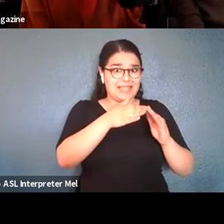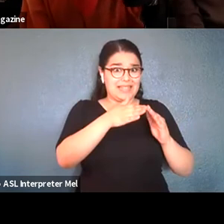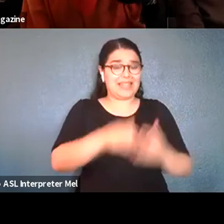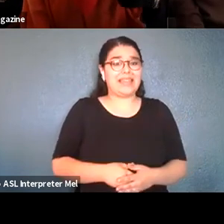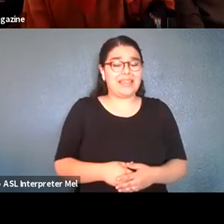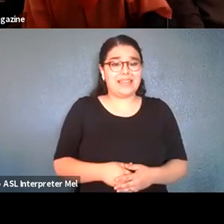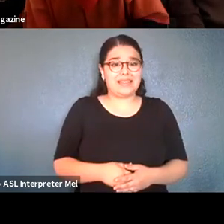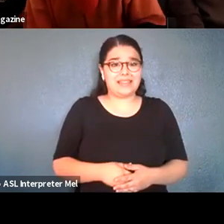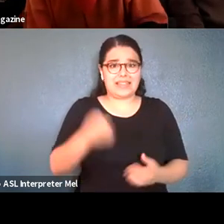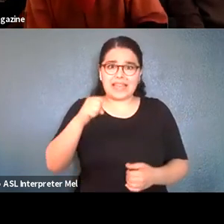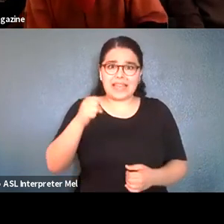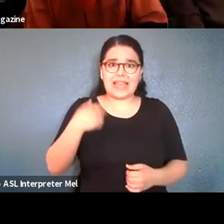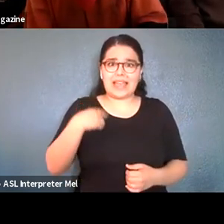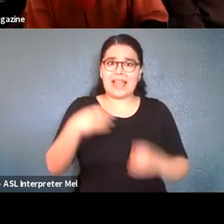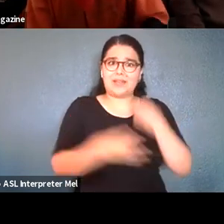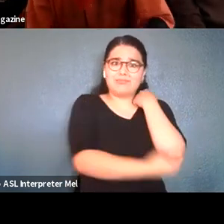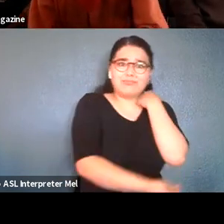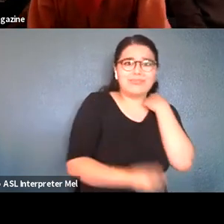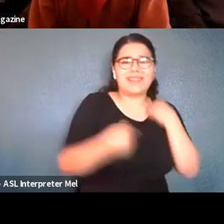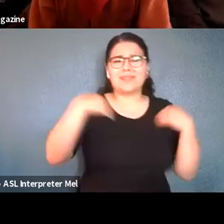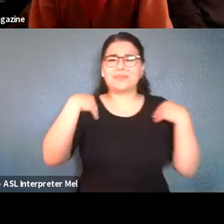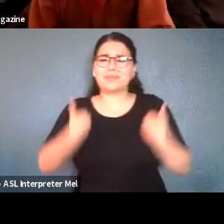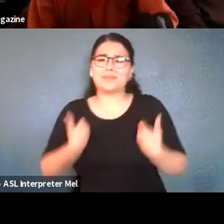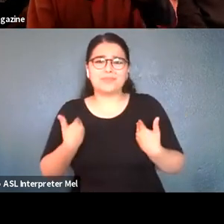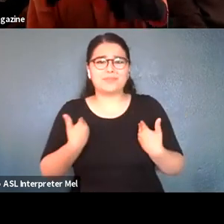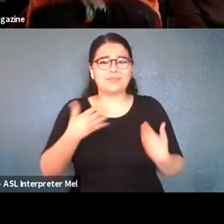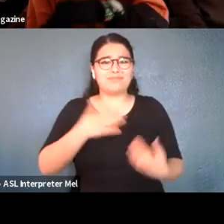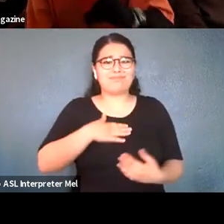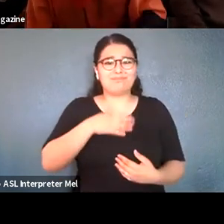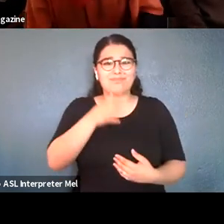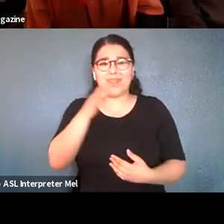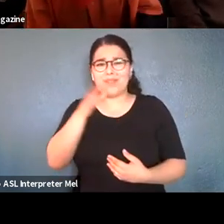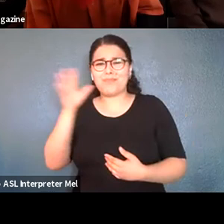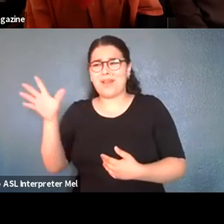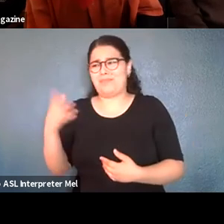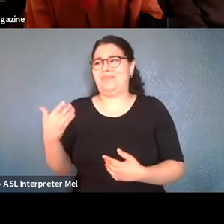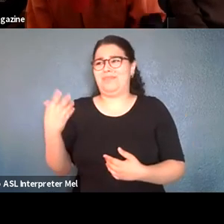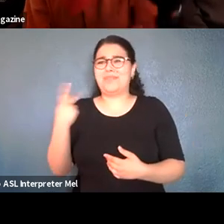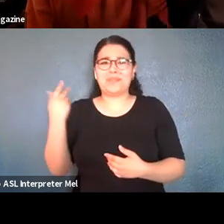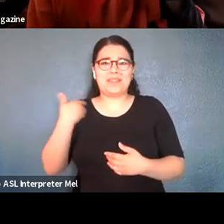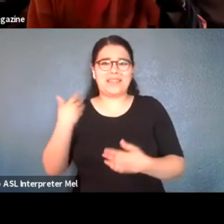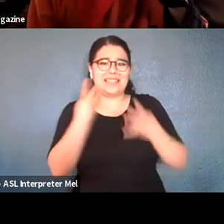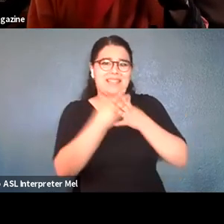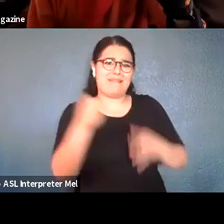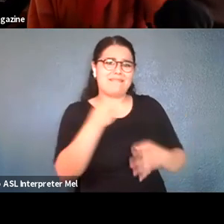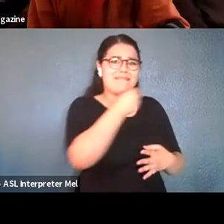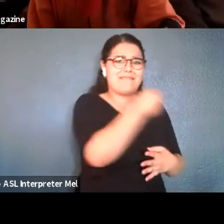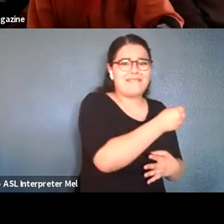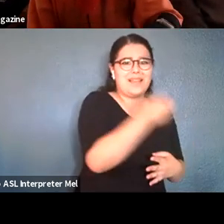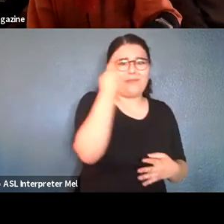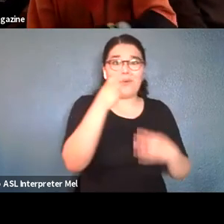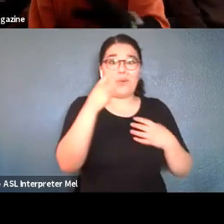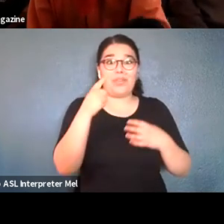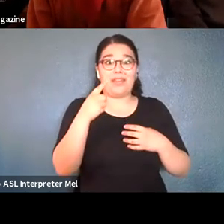rock my jailhouse attire because me and my po mama did jail time for the poverty